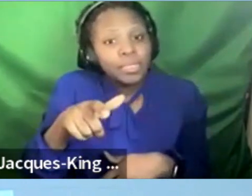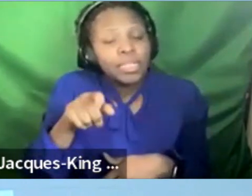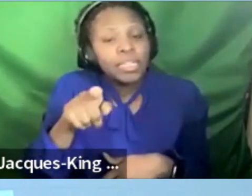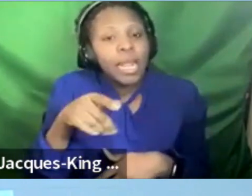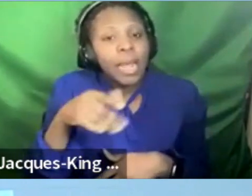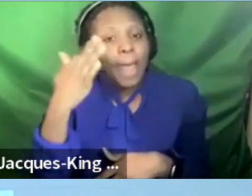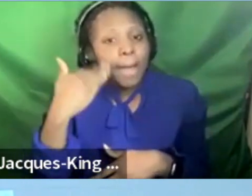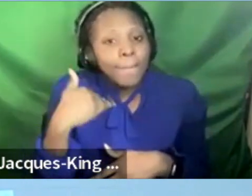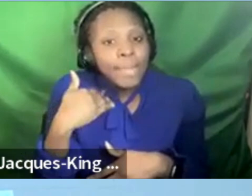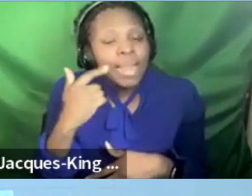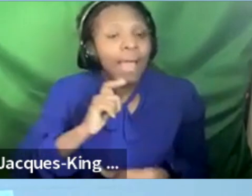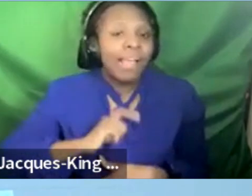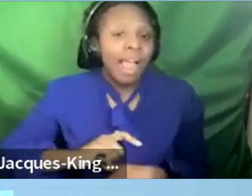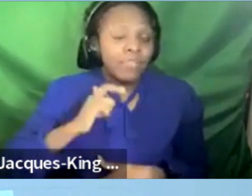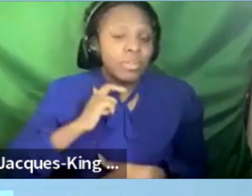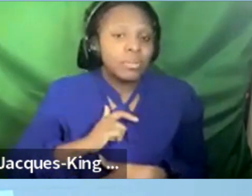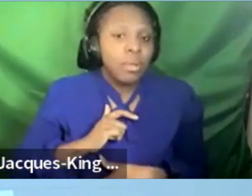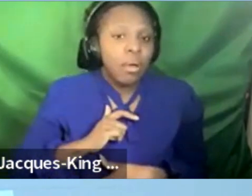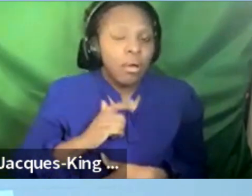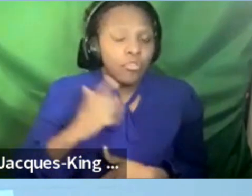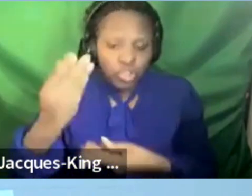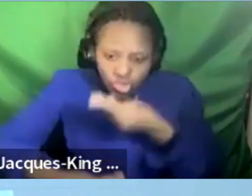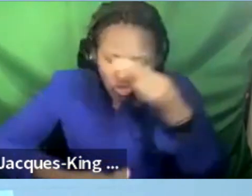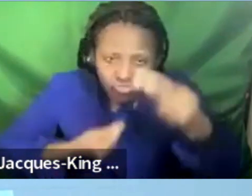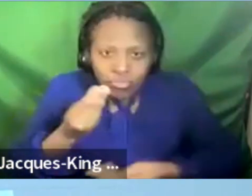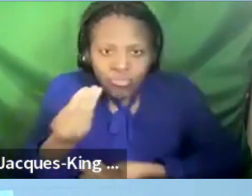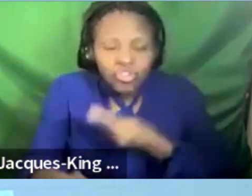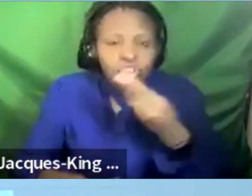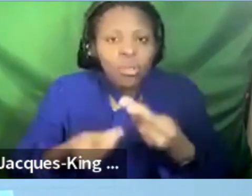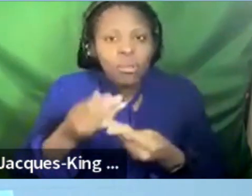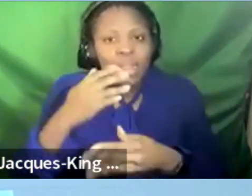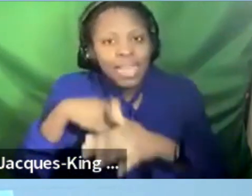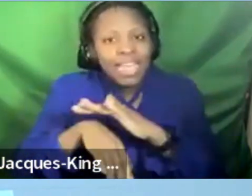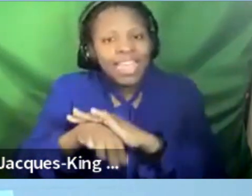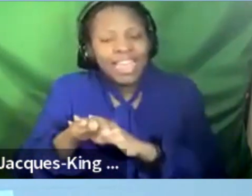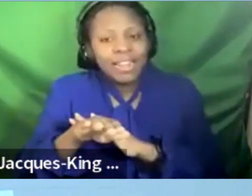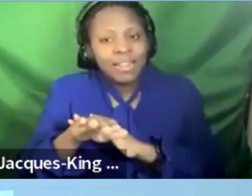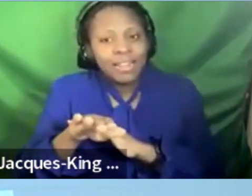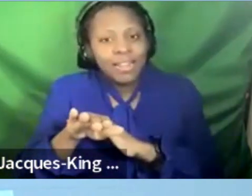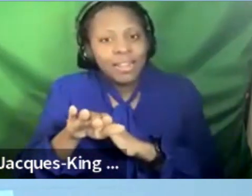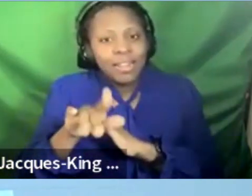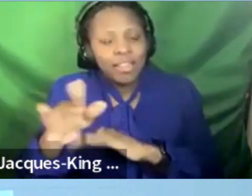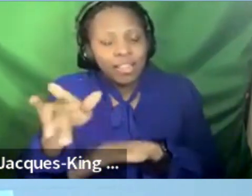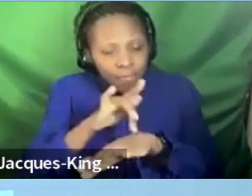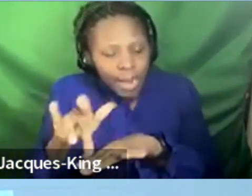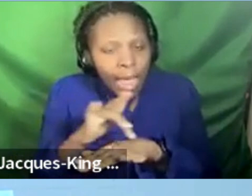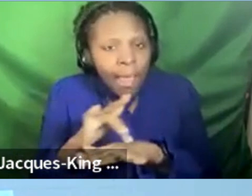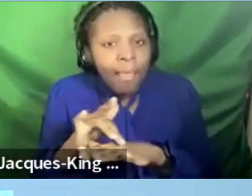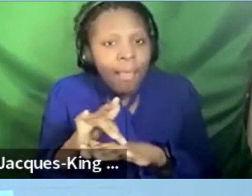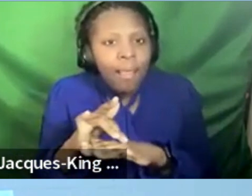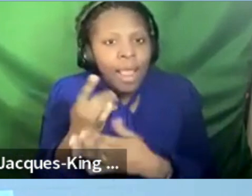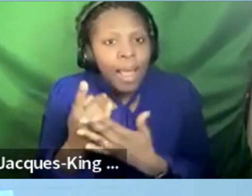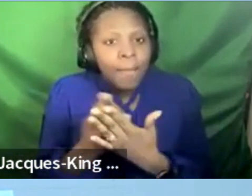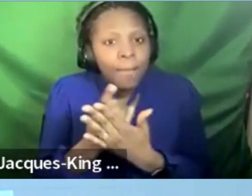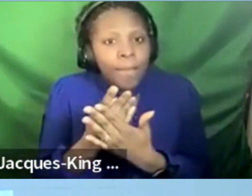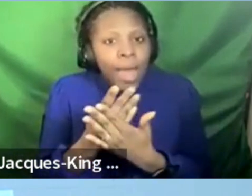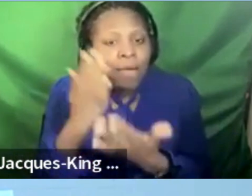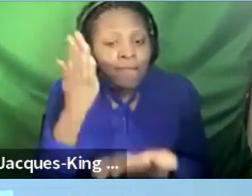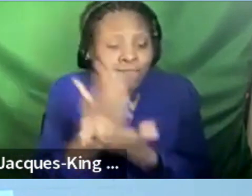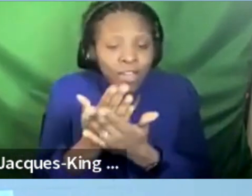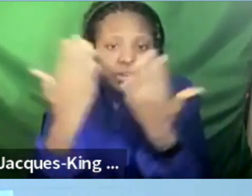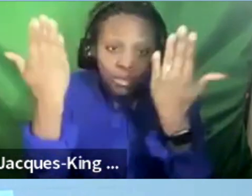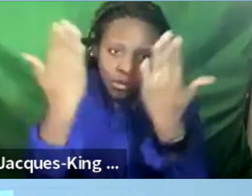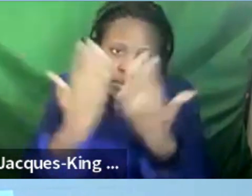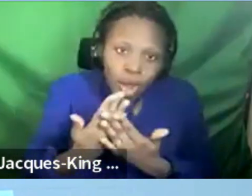black character. Some of this description in the piece about being really